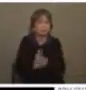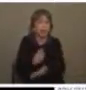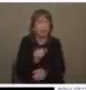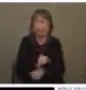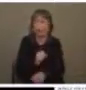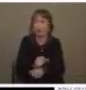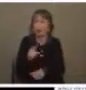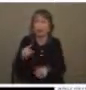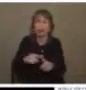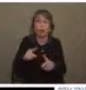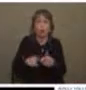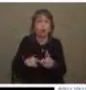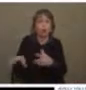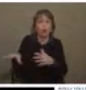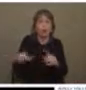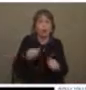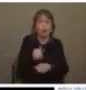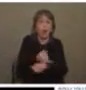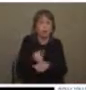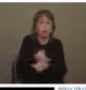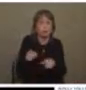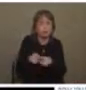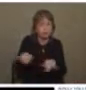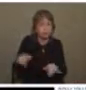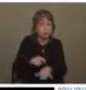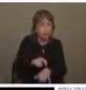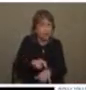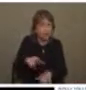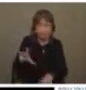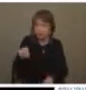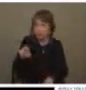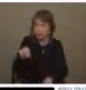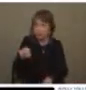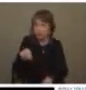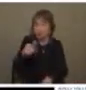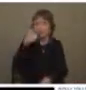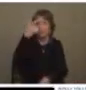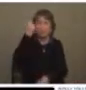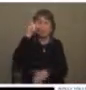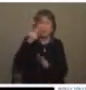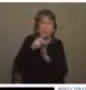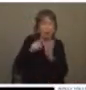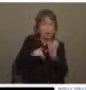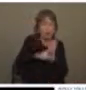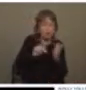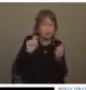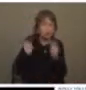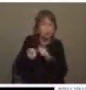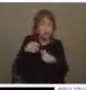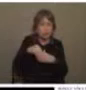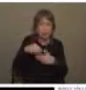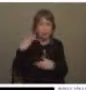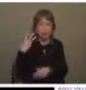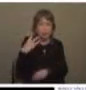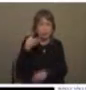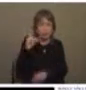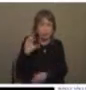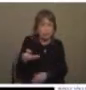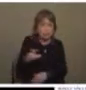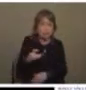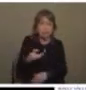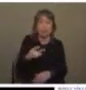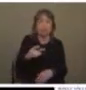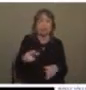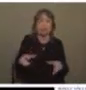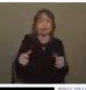welfare, or migrate at the same time? No, there was a significant policy change in DC, which in addition to a US recession, and you